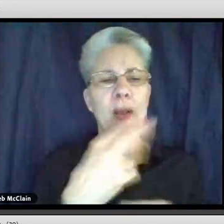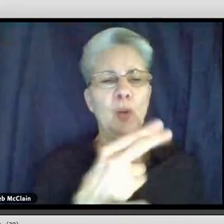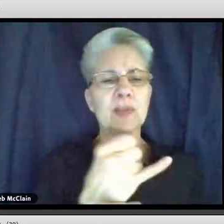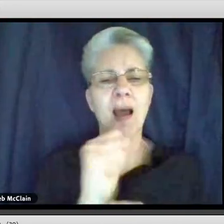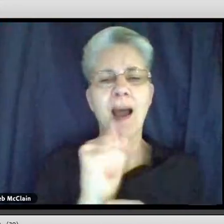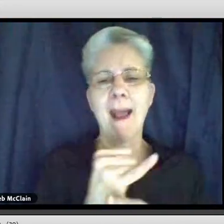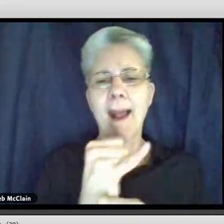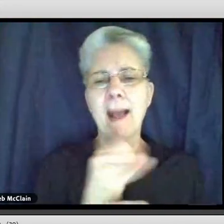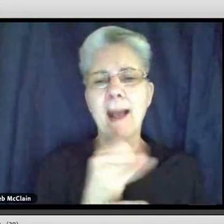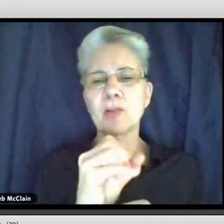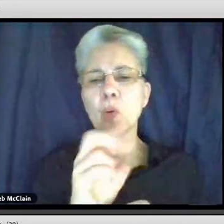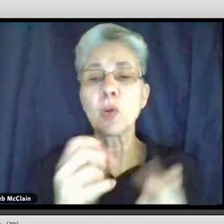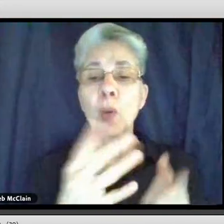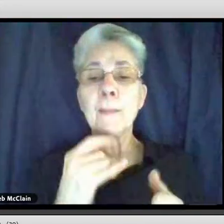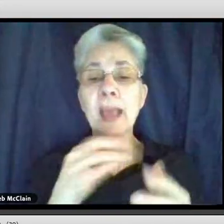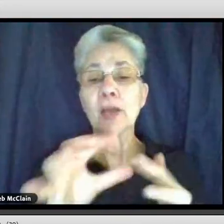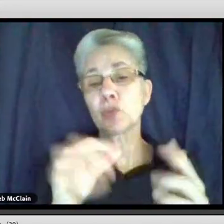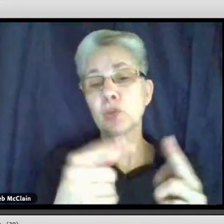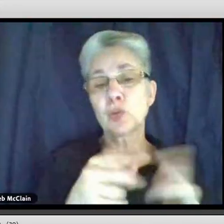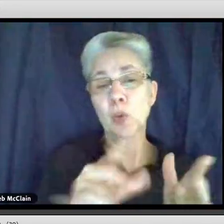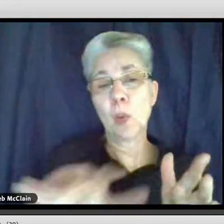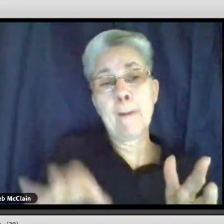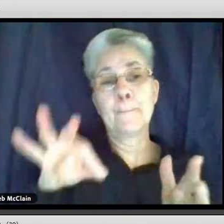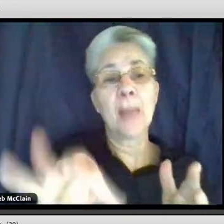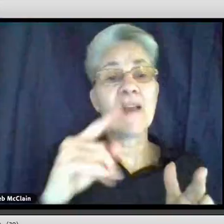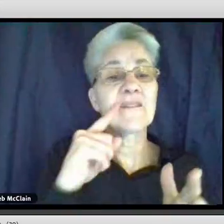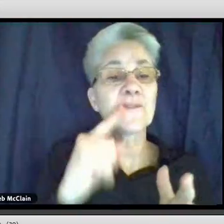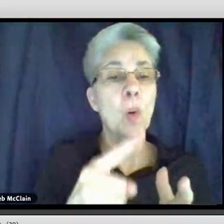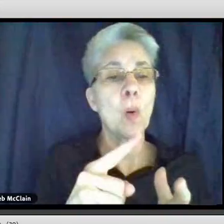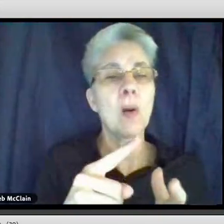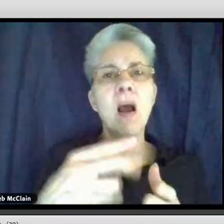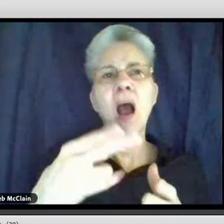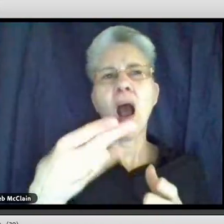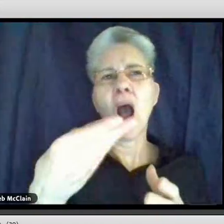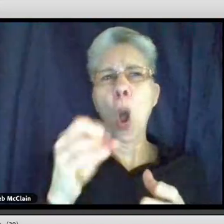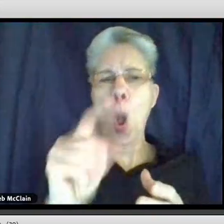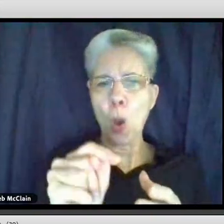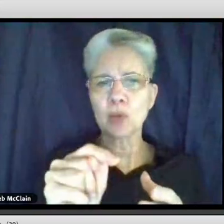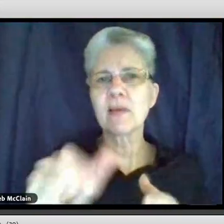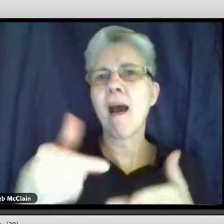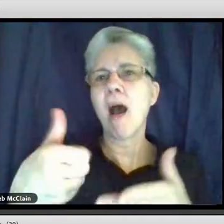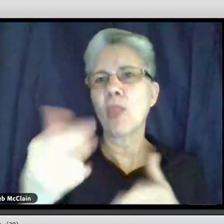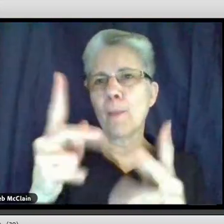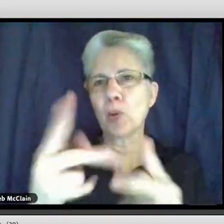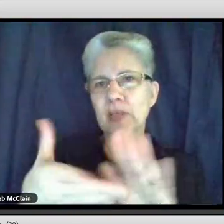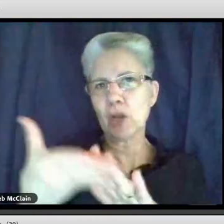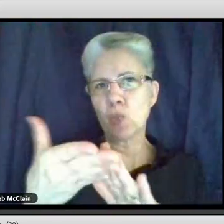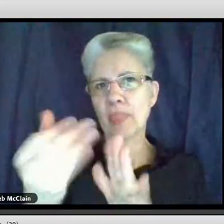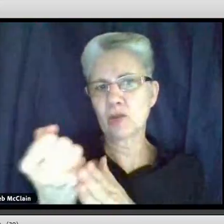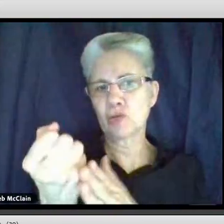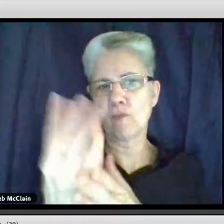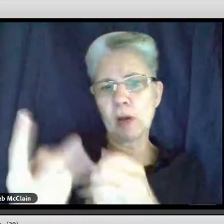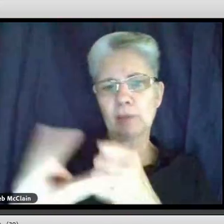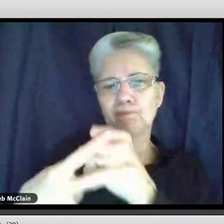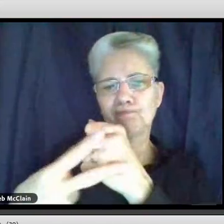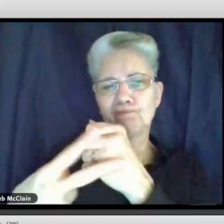at FSU. You may also choose to pay for a hosted option so that someone else is running the software